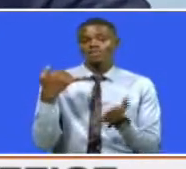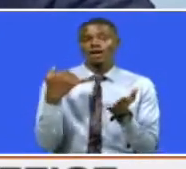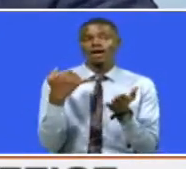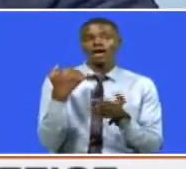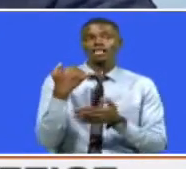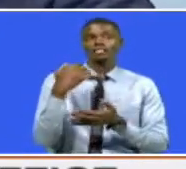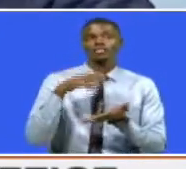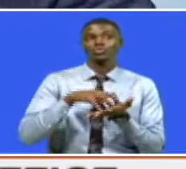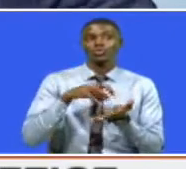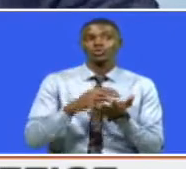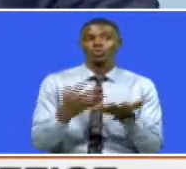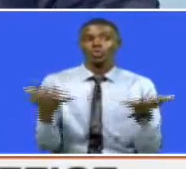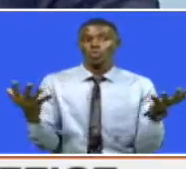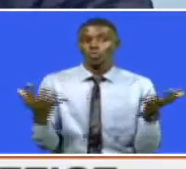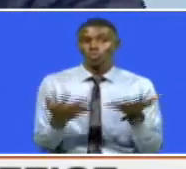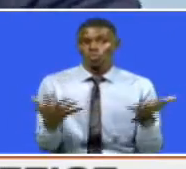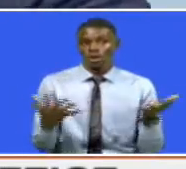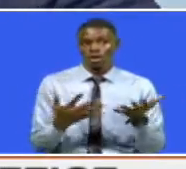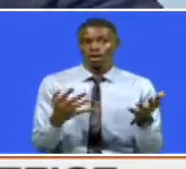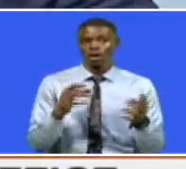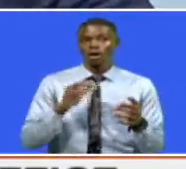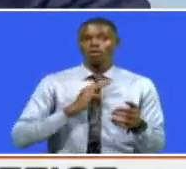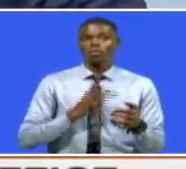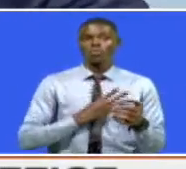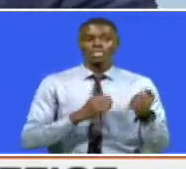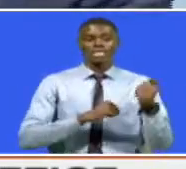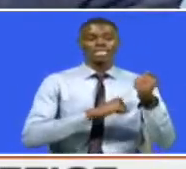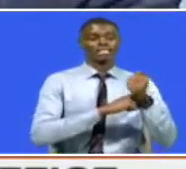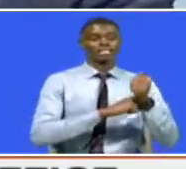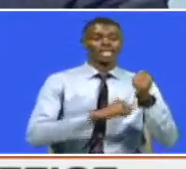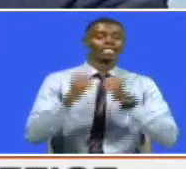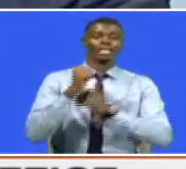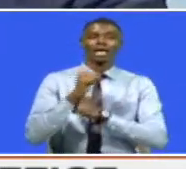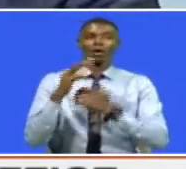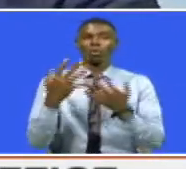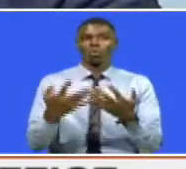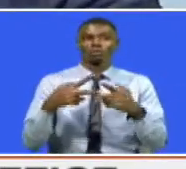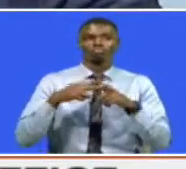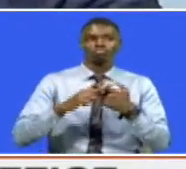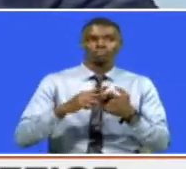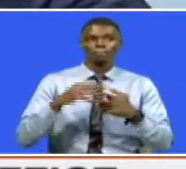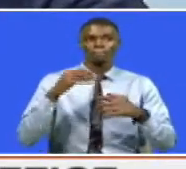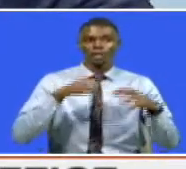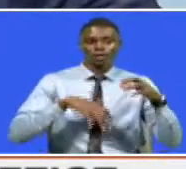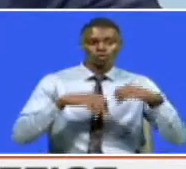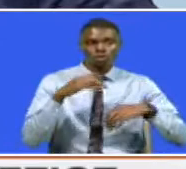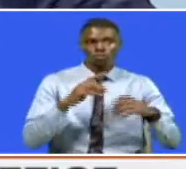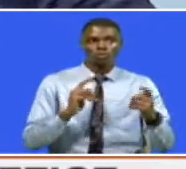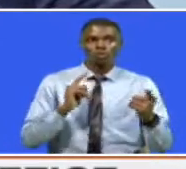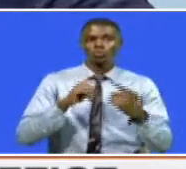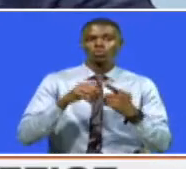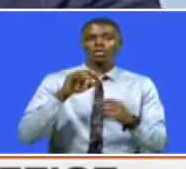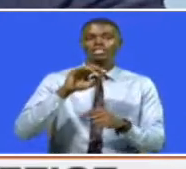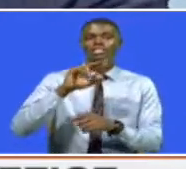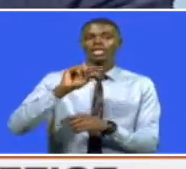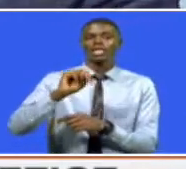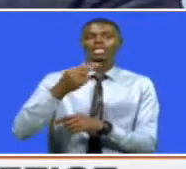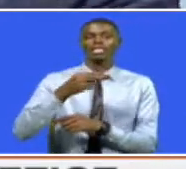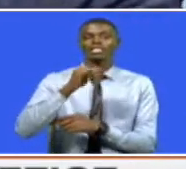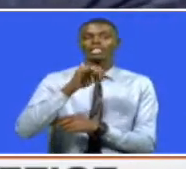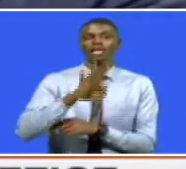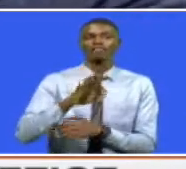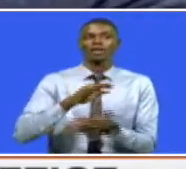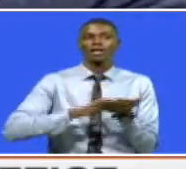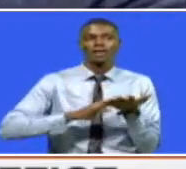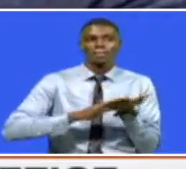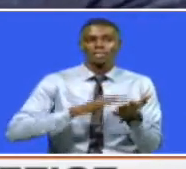situation where we restructure or re-engineer the contributions towards NHIF so that it's based